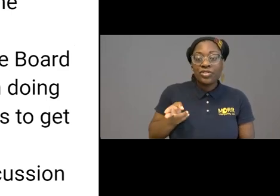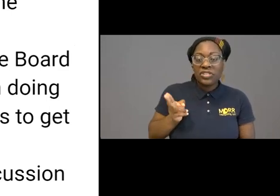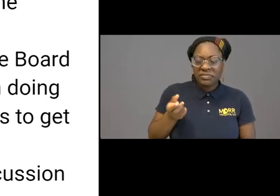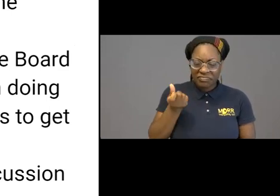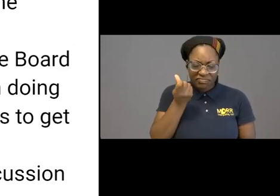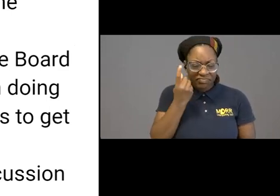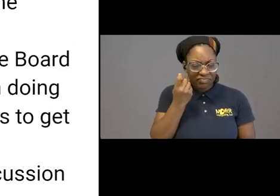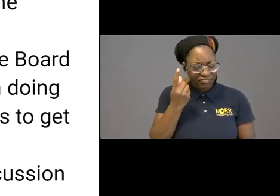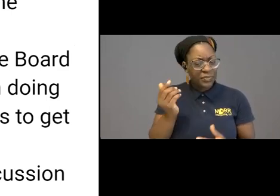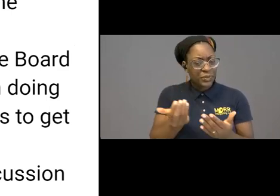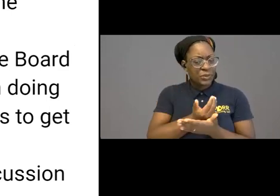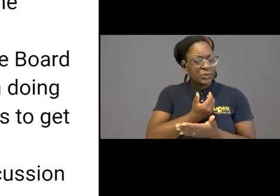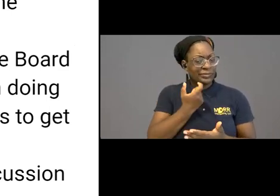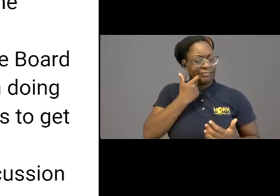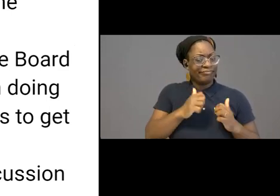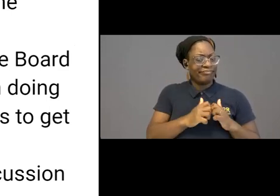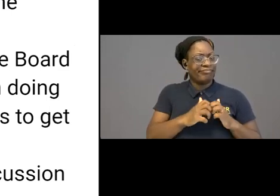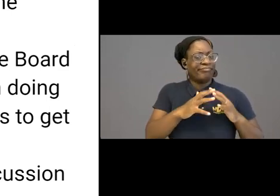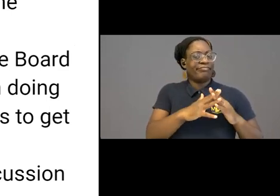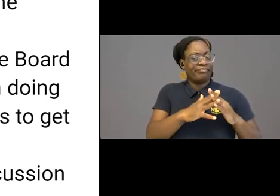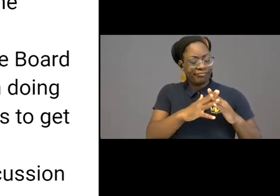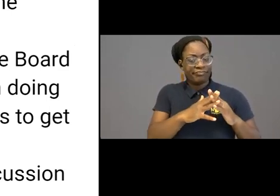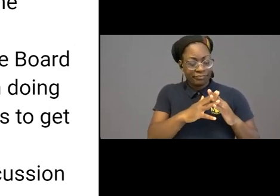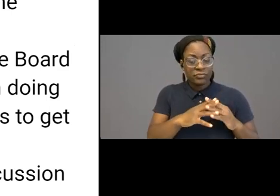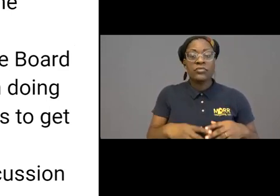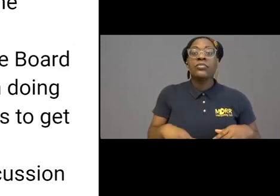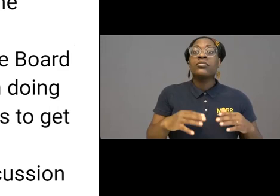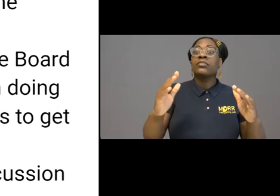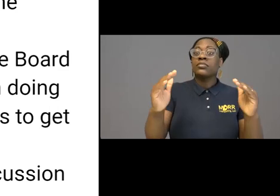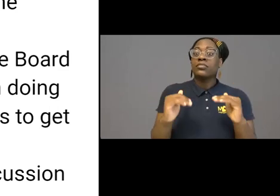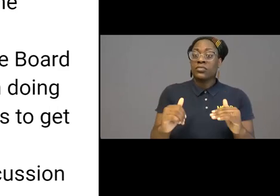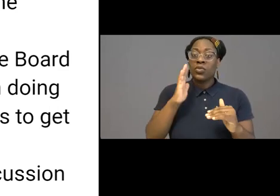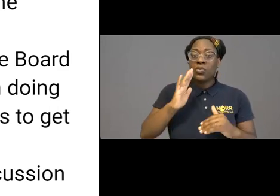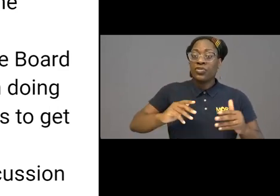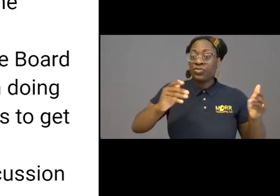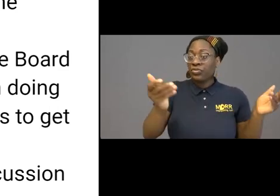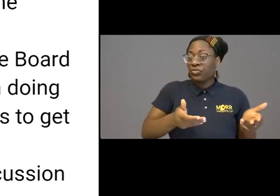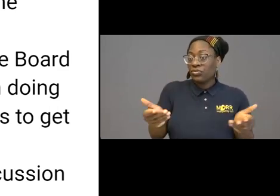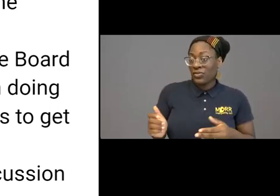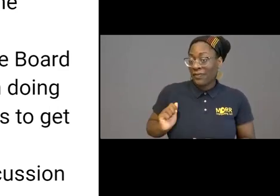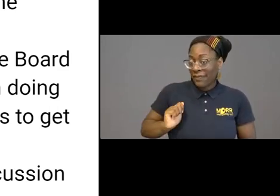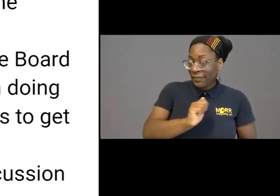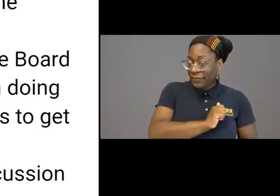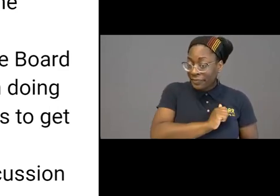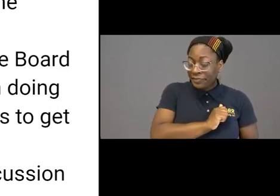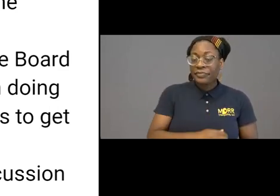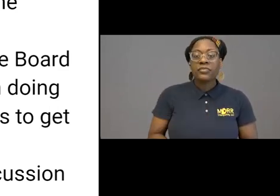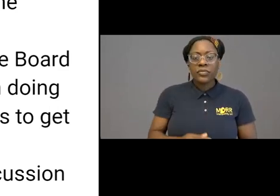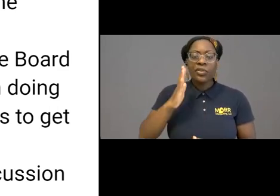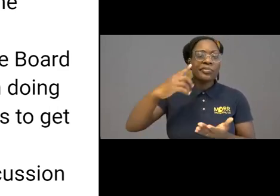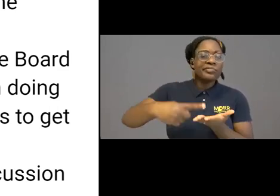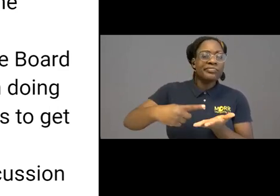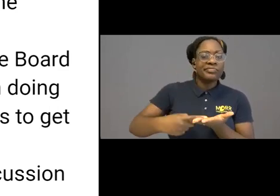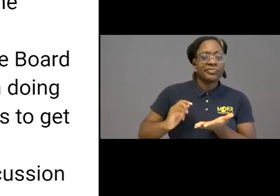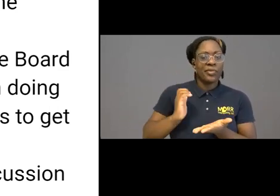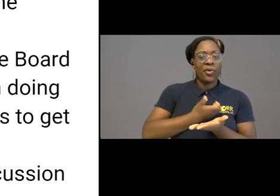we will introduce ourselves as the current executive board. Then we're going to talk about what the board and all of our committees have been working on this year and